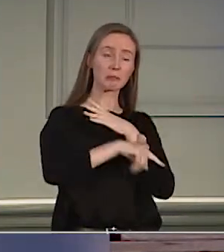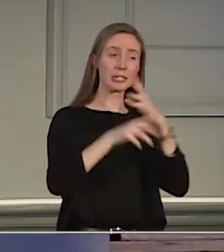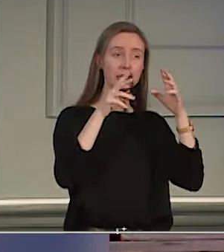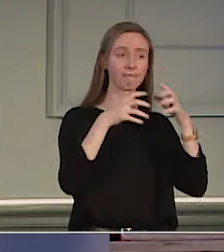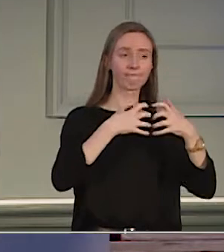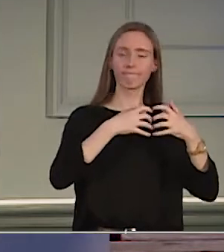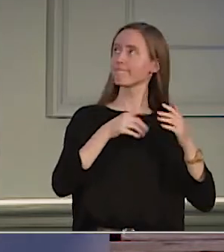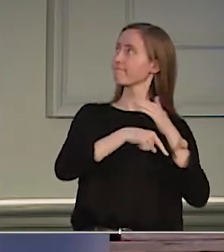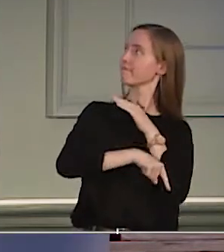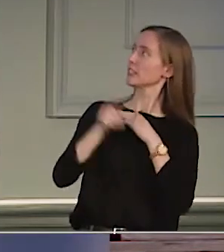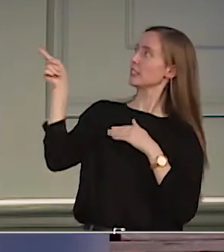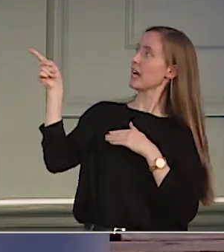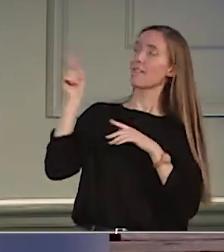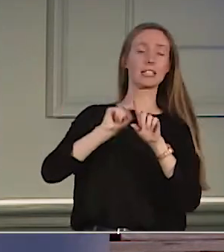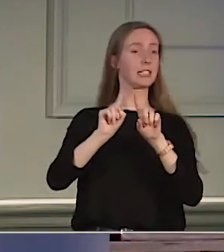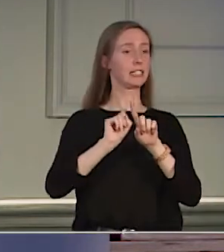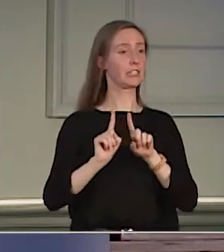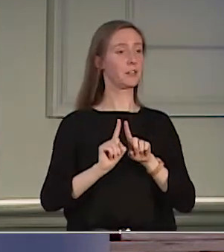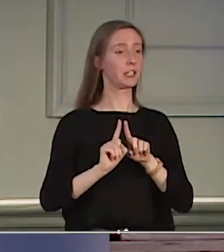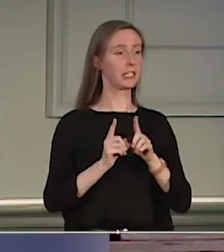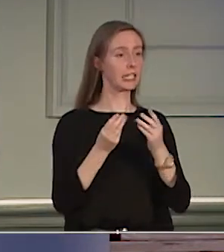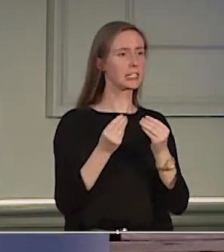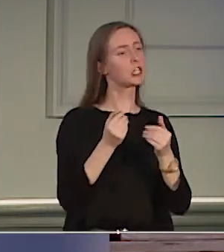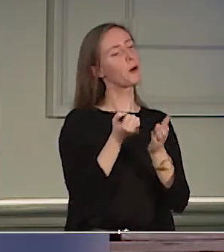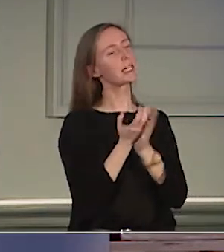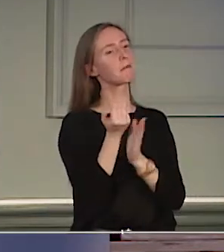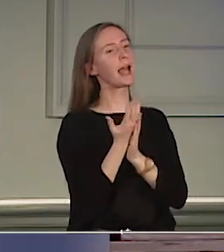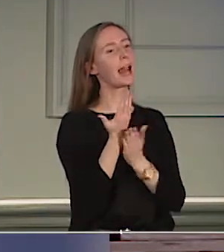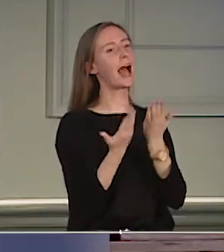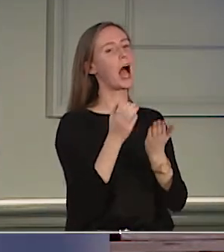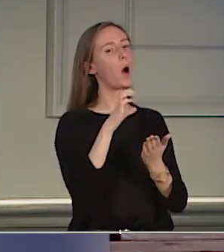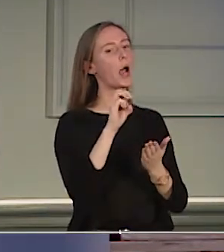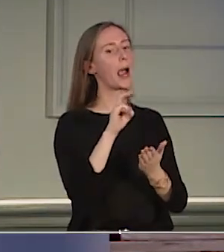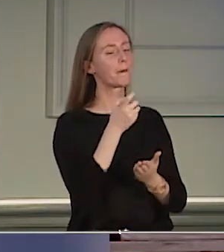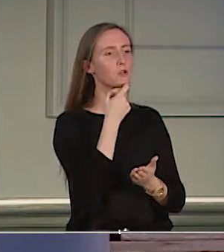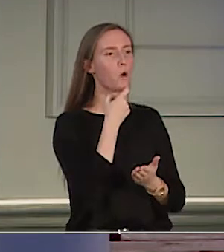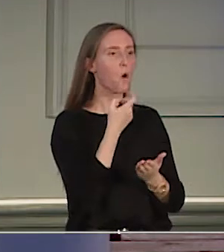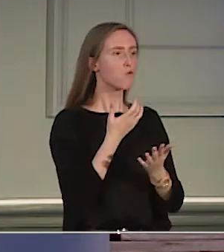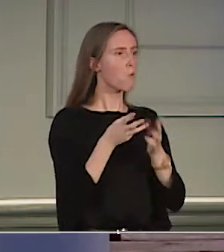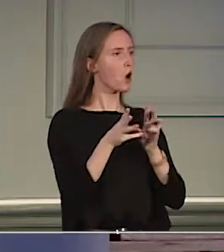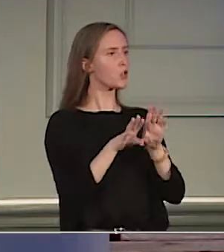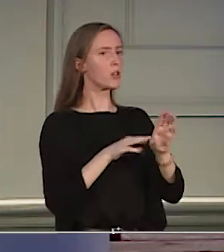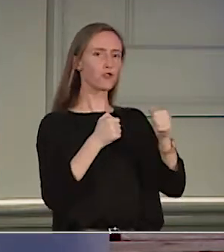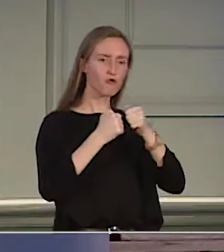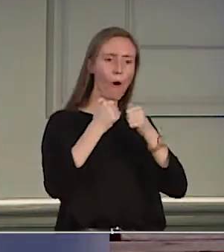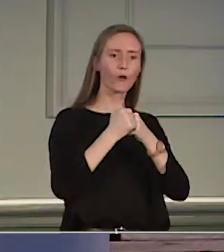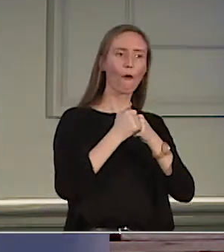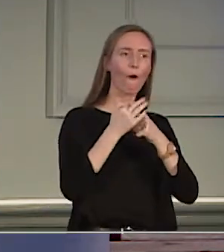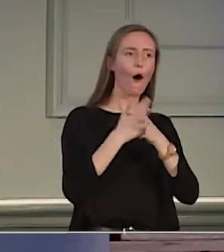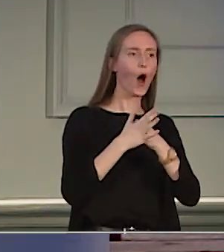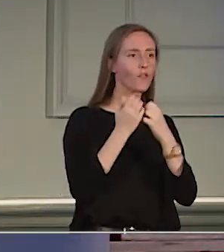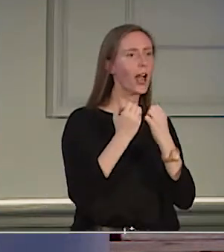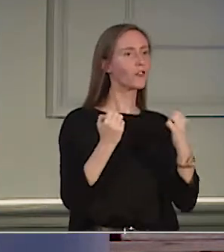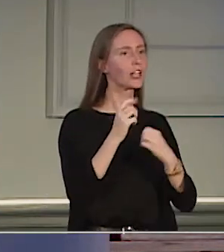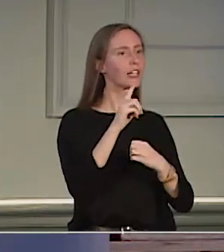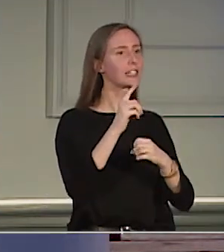achieve a number of things. First of all, to explain how Capstone fits in to the architecture and the structure of every person's degree course.